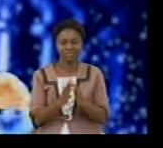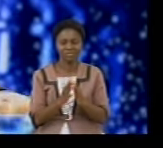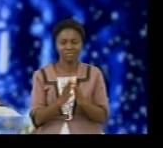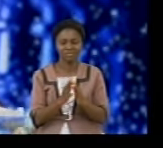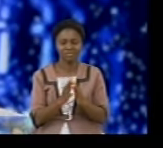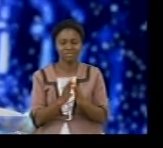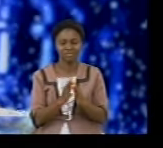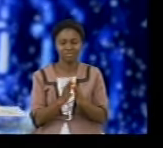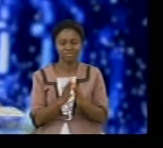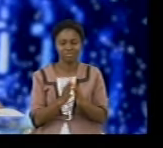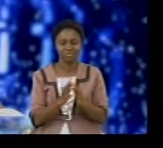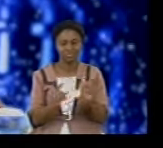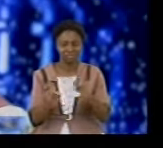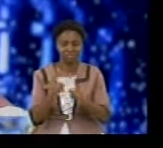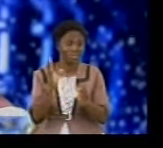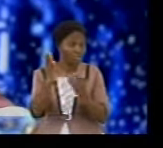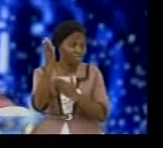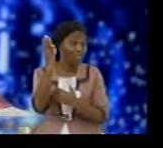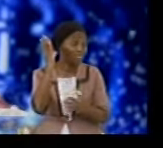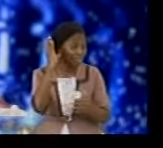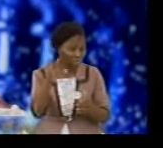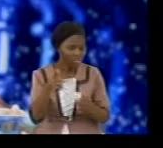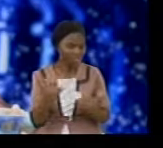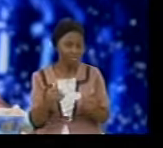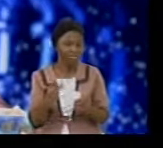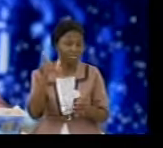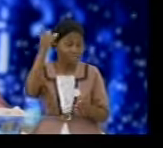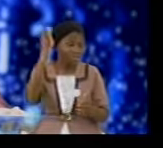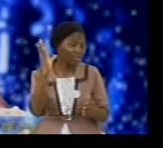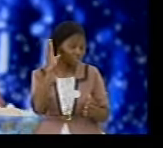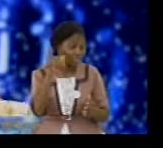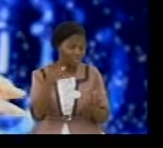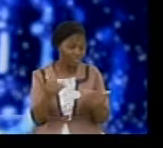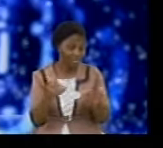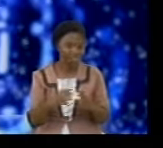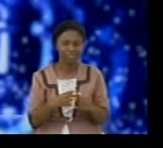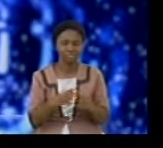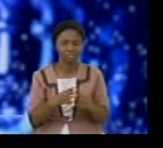He is hearing you. He is hearing you.